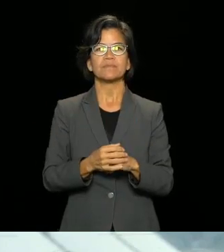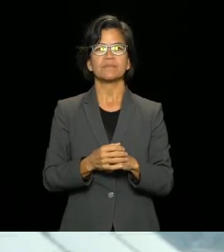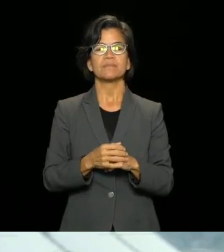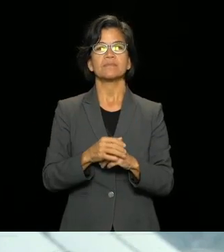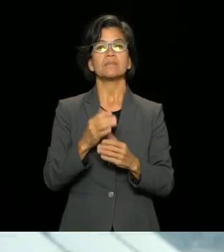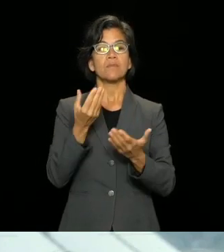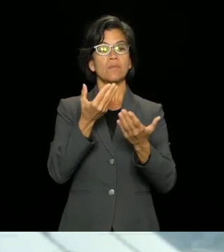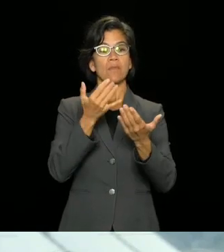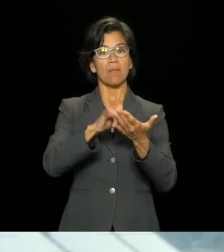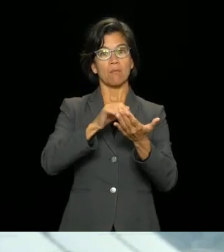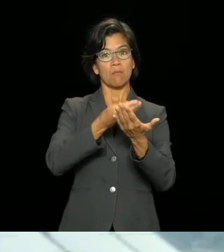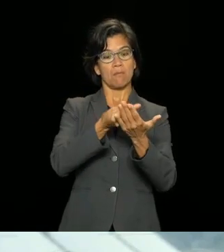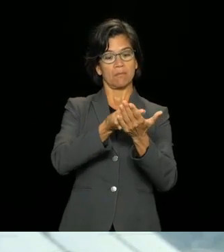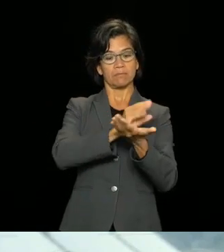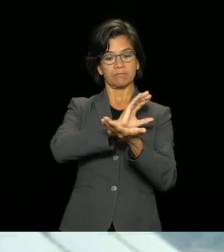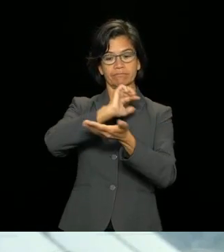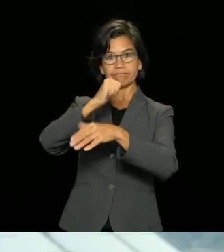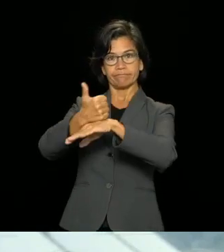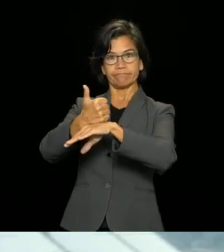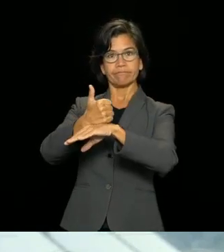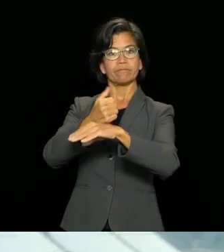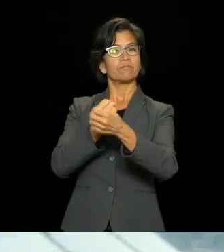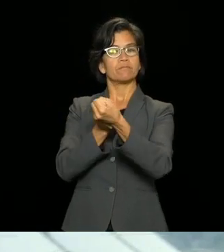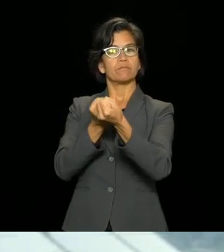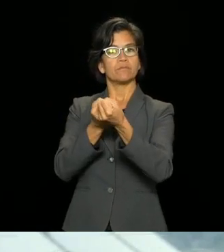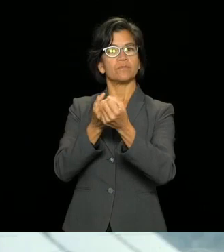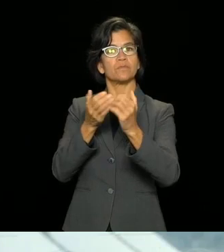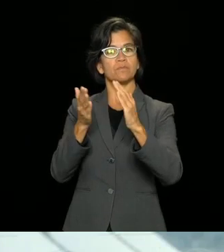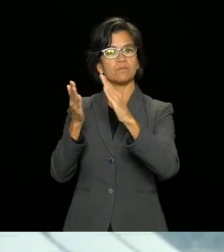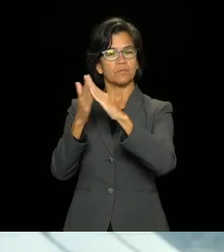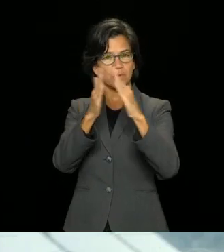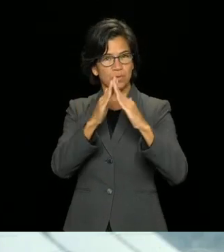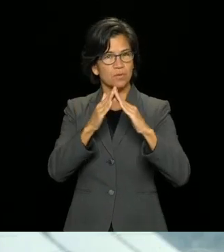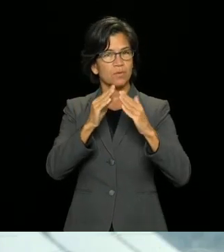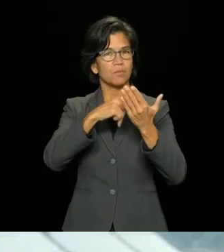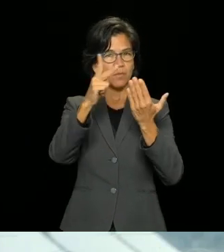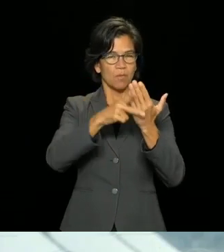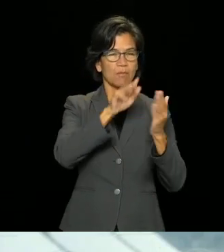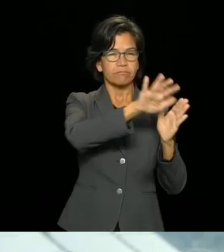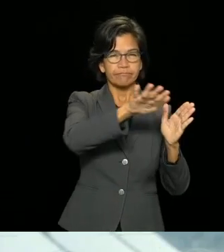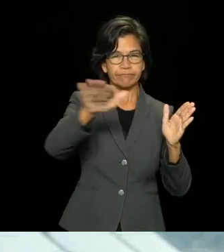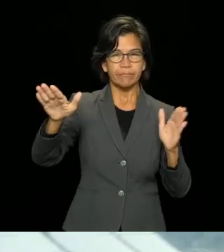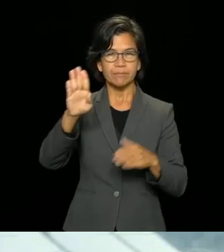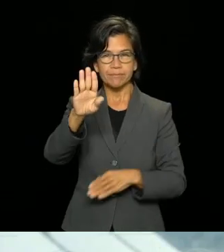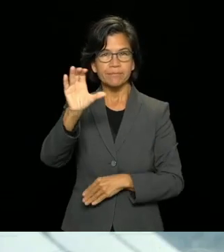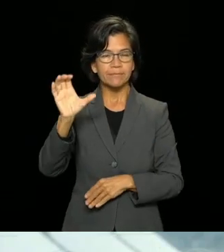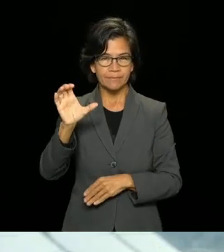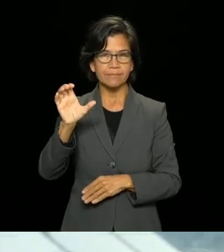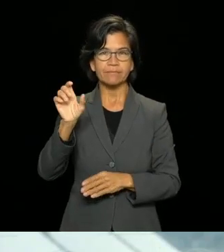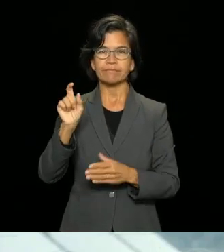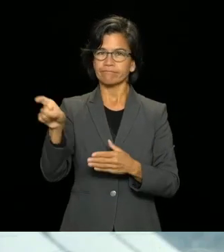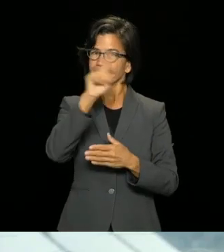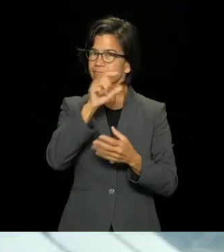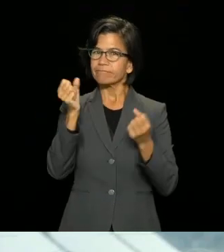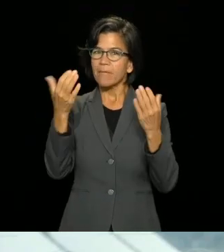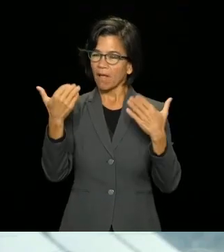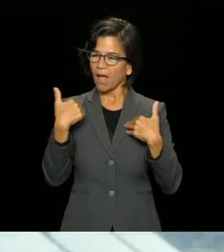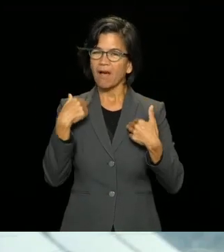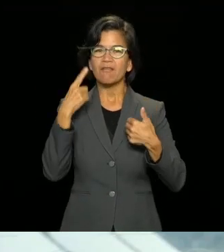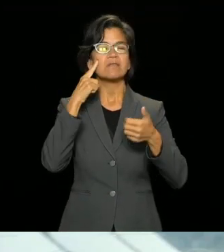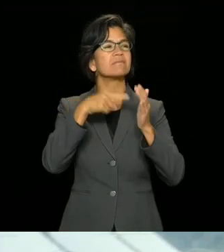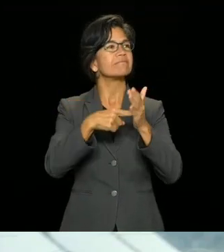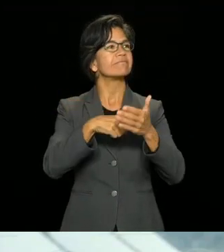long-standing anti-violence organization supports many community-based victim service programs throughout our province. Programs such as